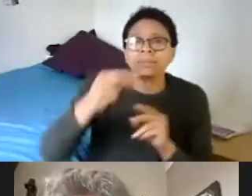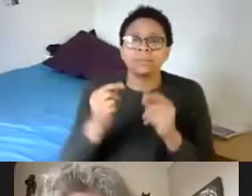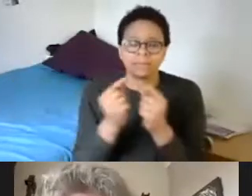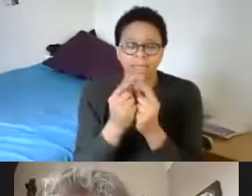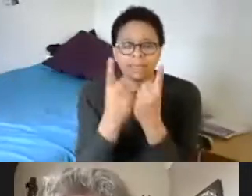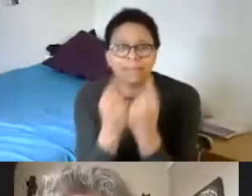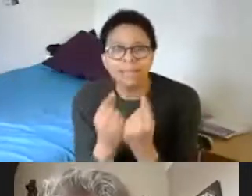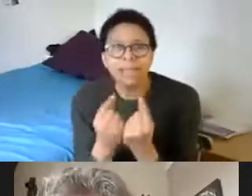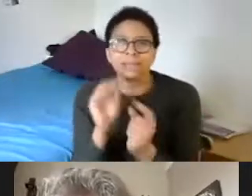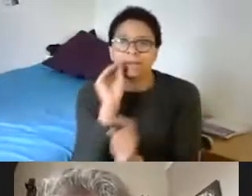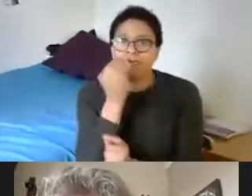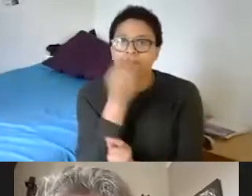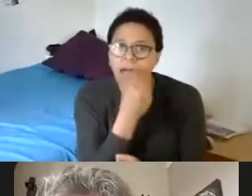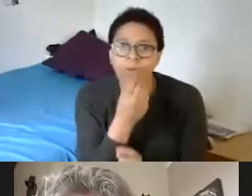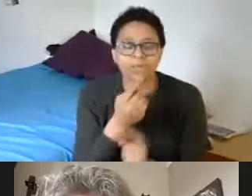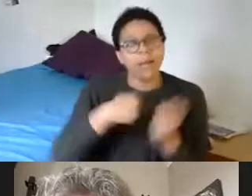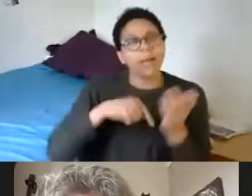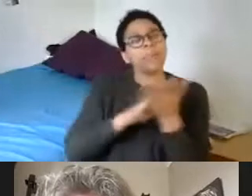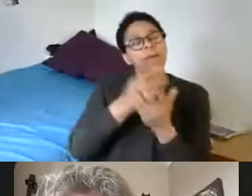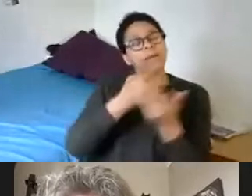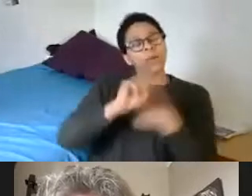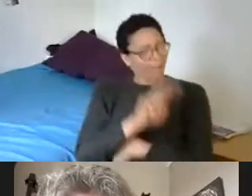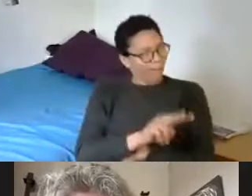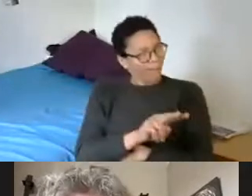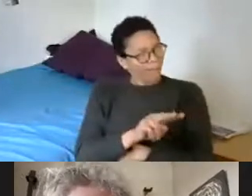of gave a little window into his mind. But